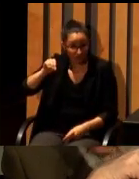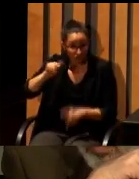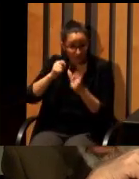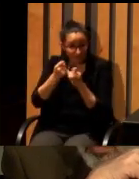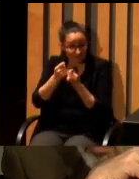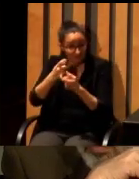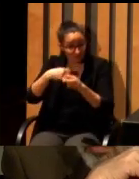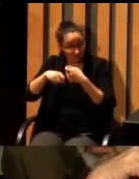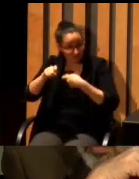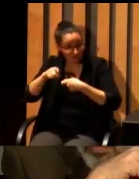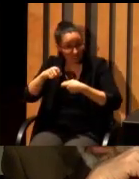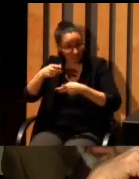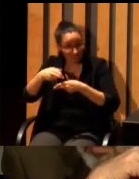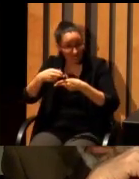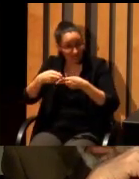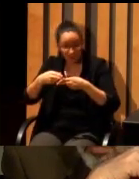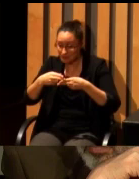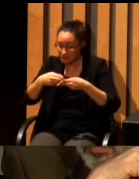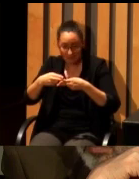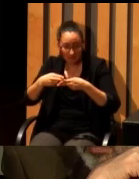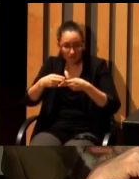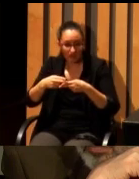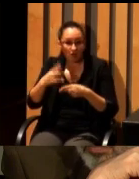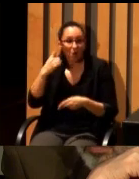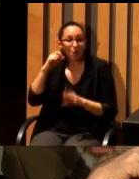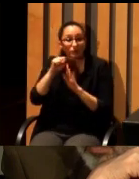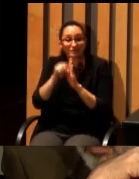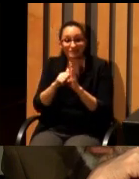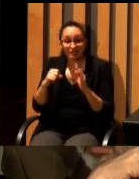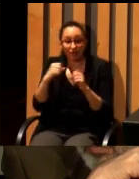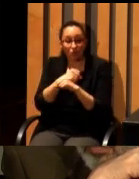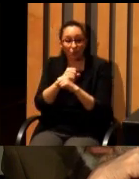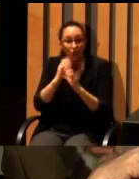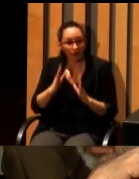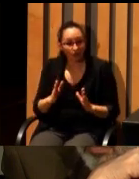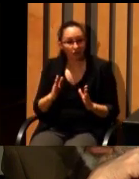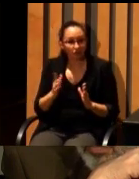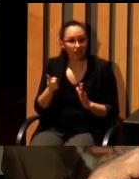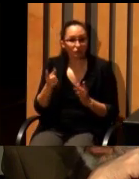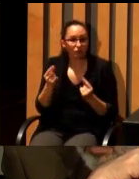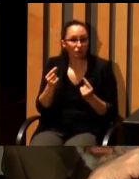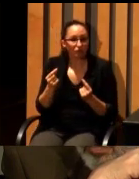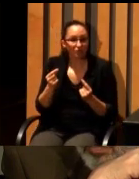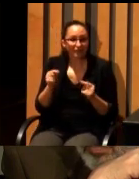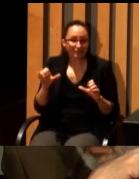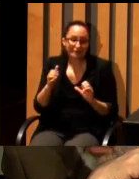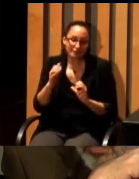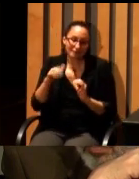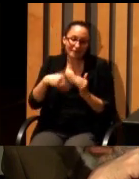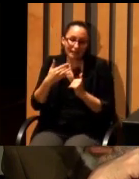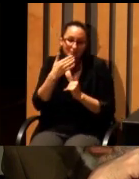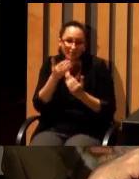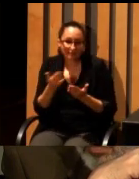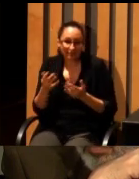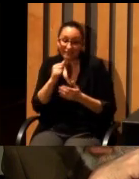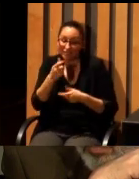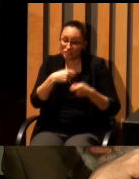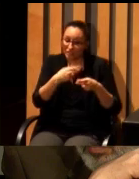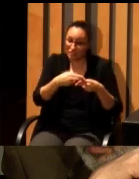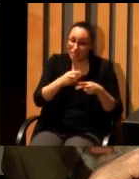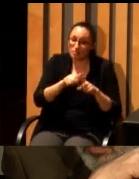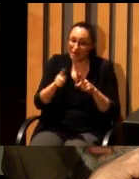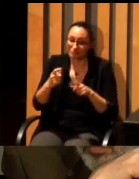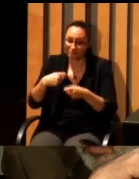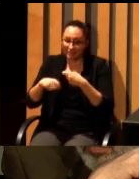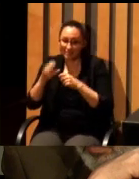the Golden State Warriors did the next best thing by ridding itself of its indigenous imagery. Still, the roll call of pro